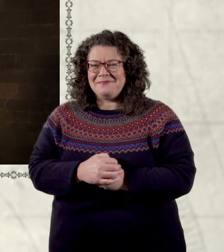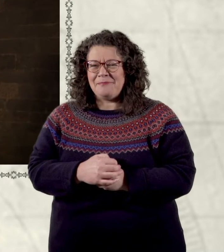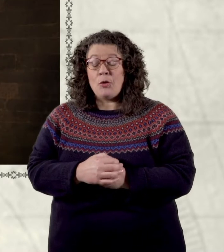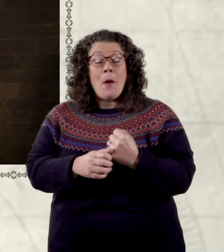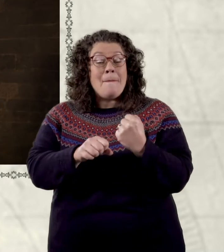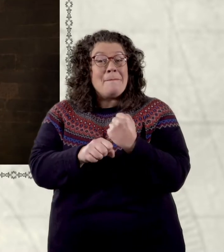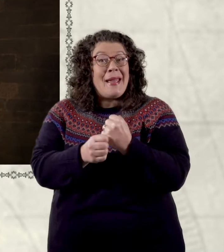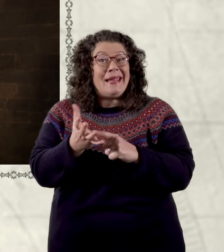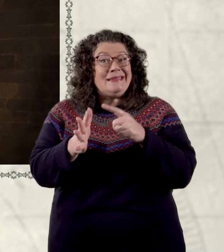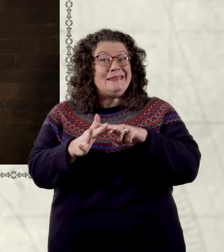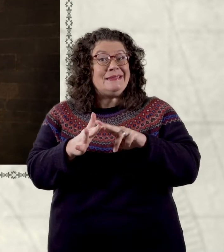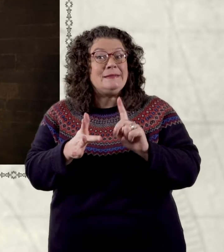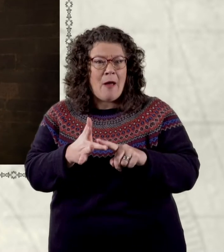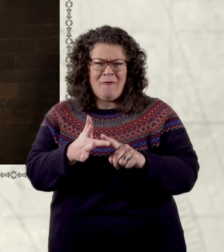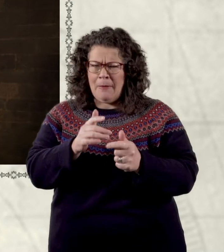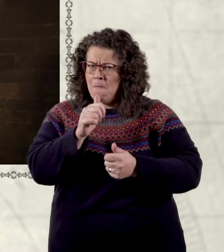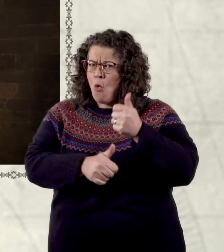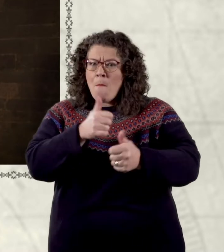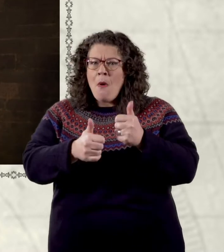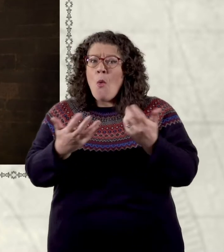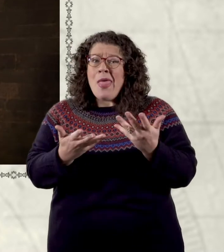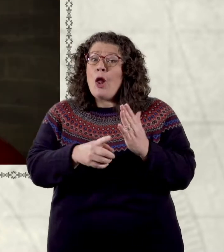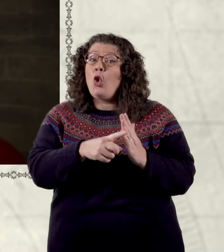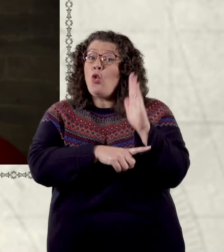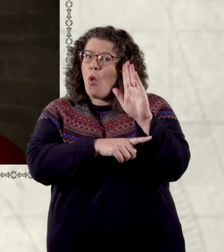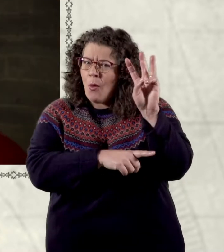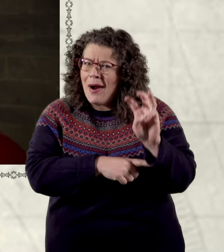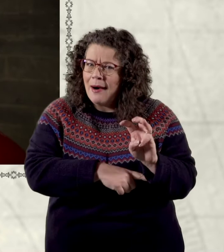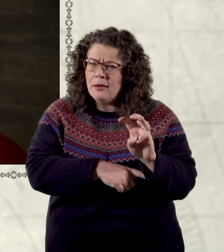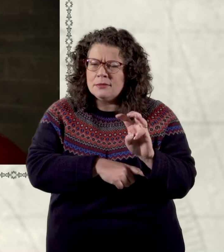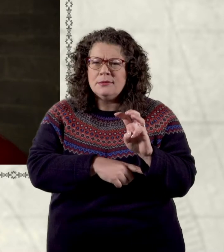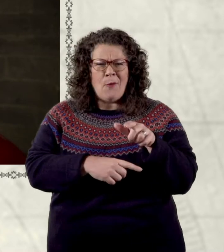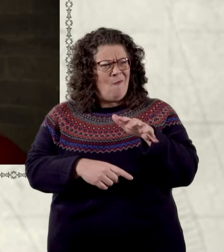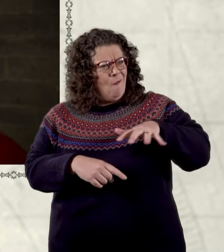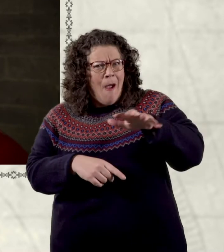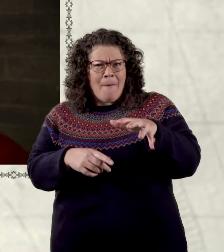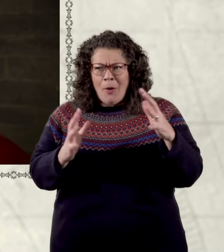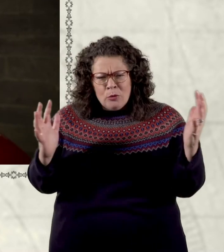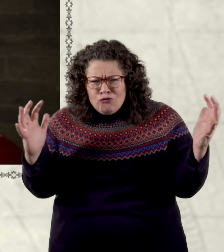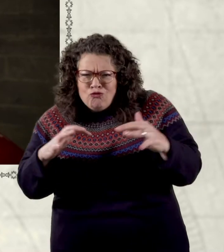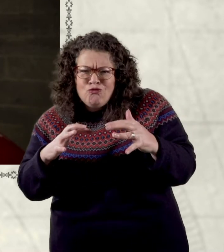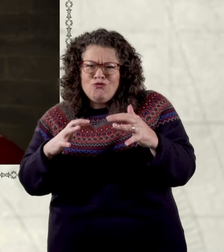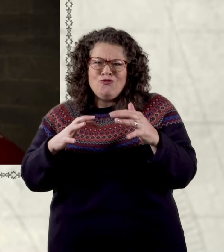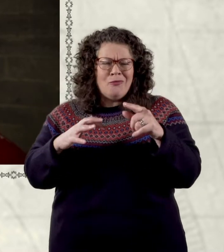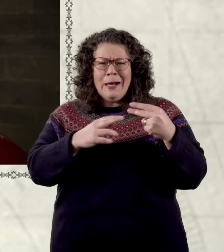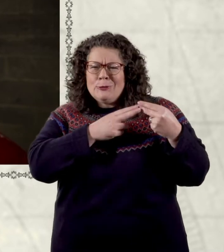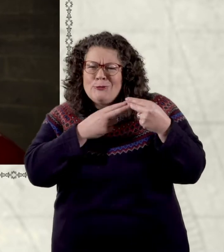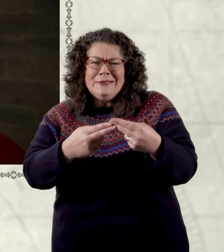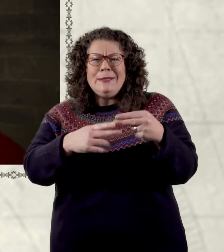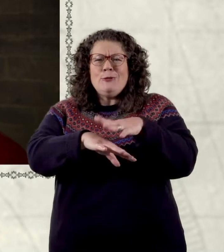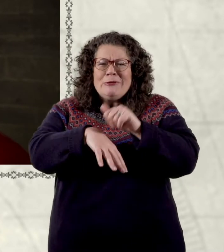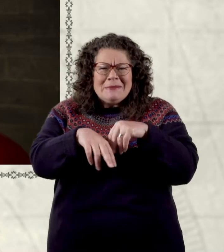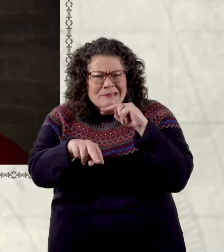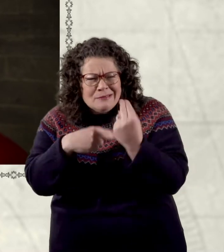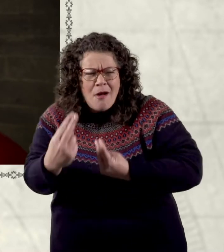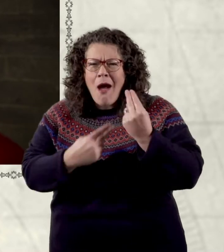Now, making taffy was very popular up in North Wales, where families would come together to have a traditional Christmas dinner and